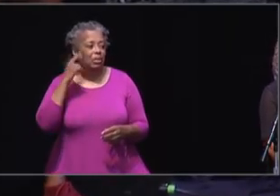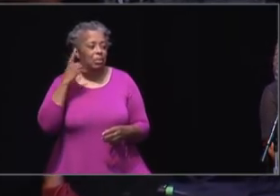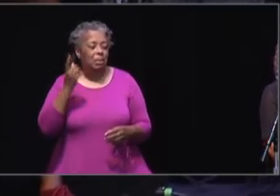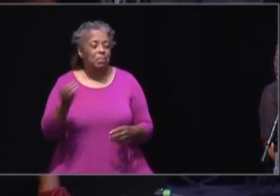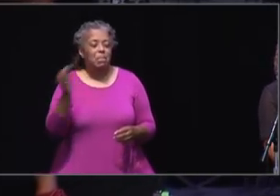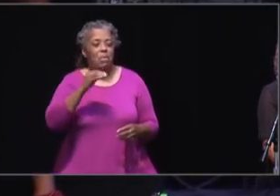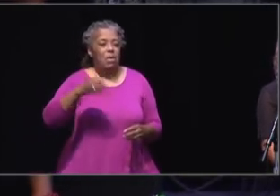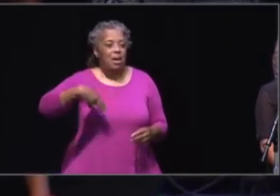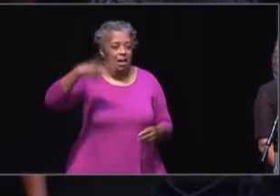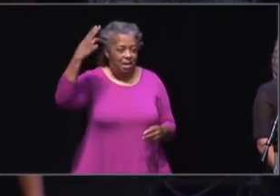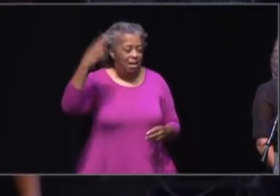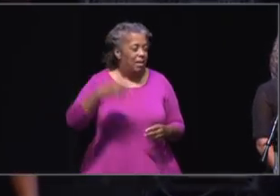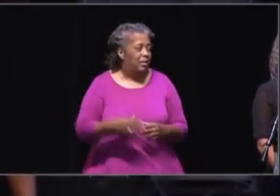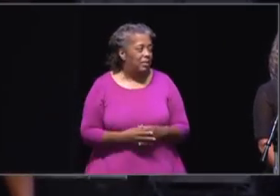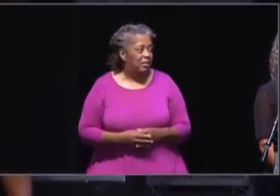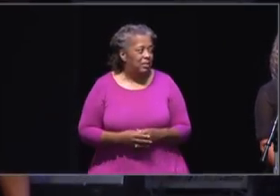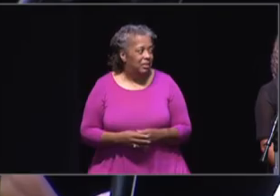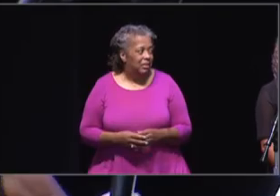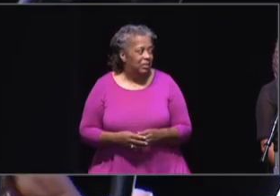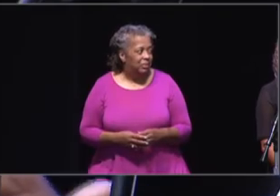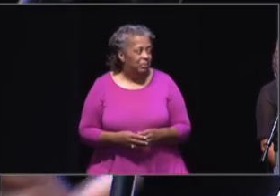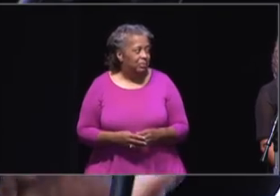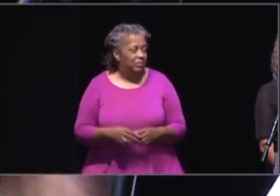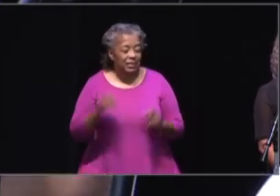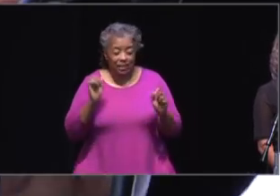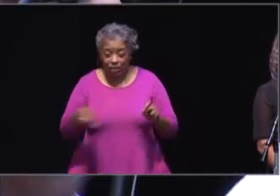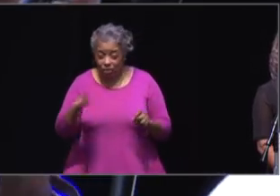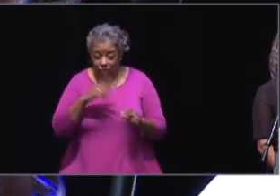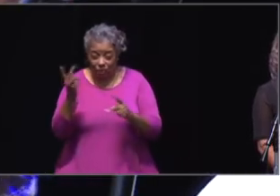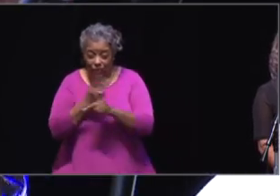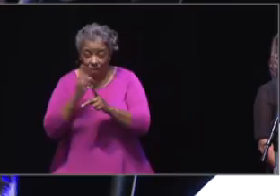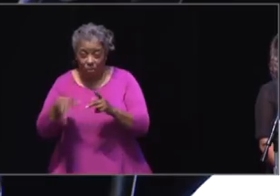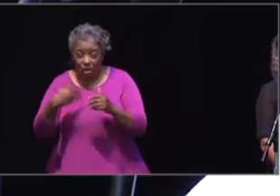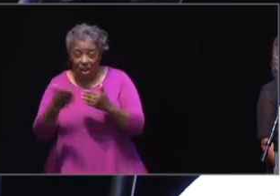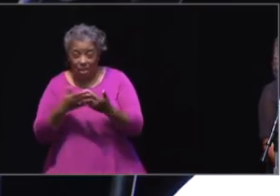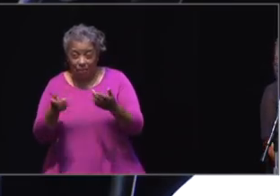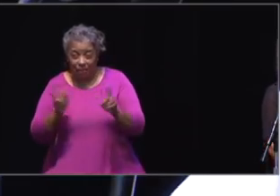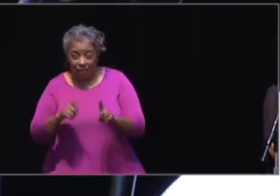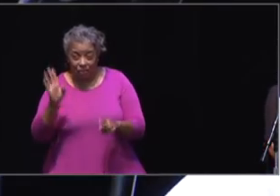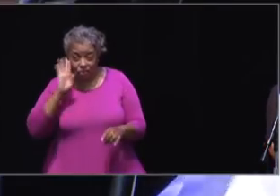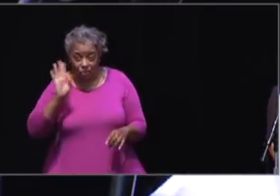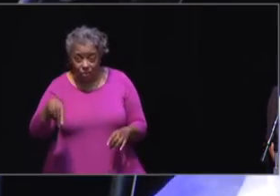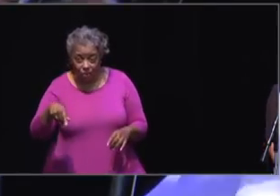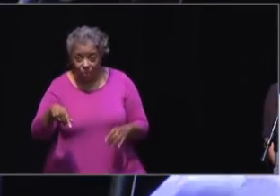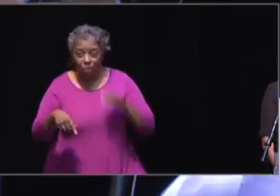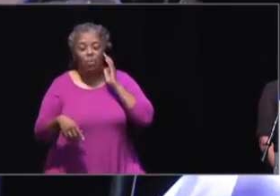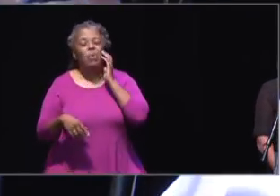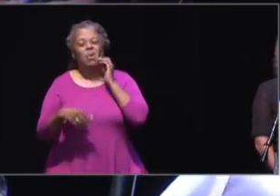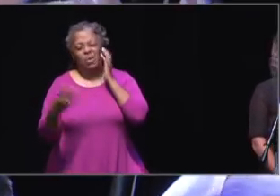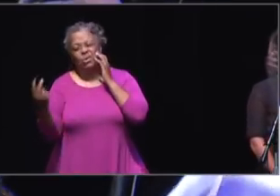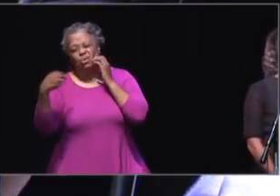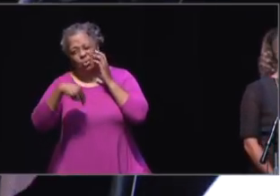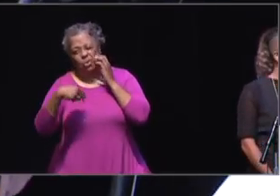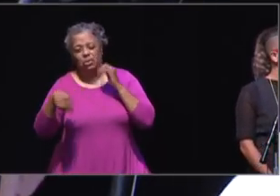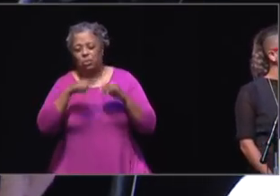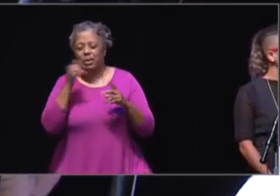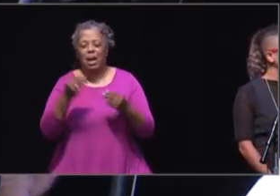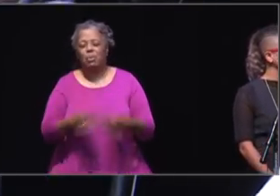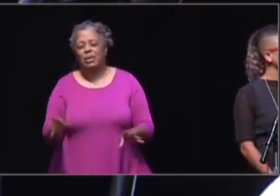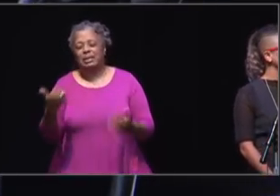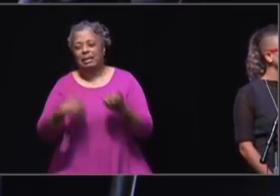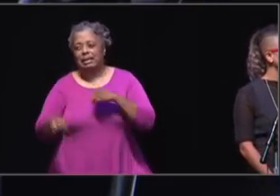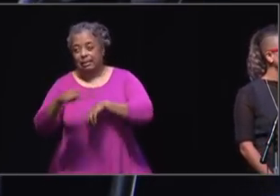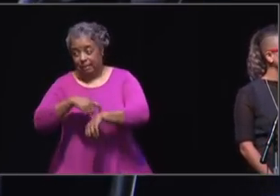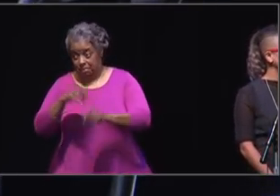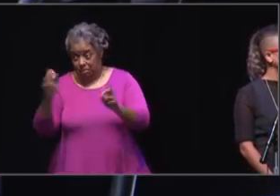come down. Can you figure out what happens next? Okay, well then just join me so we're not wasting time.